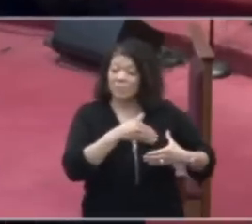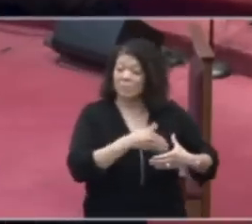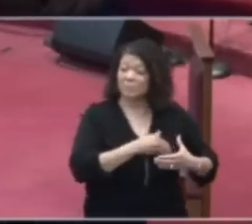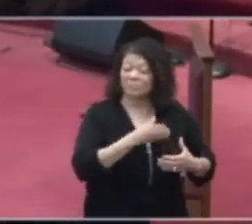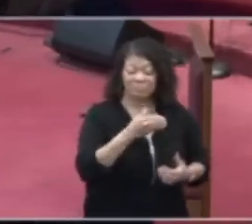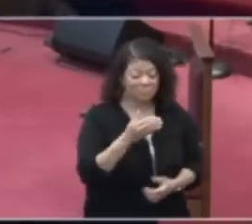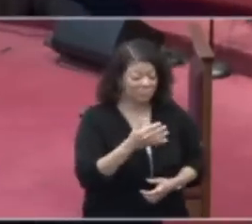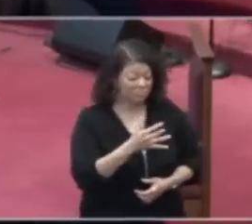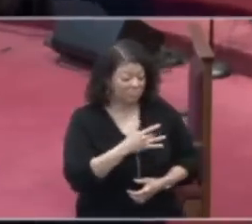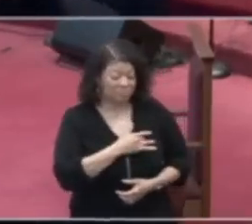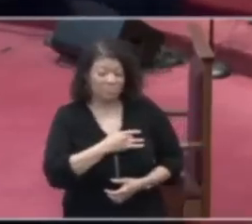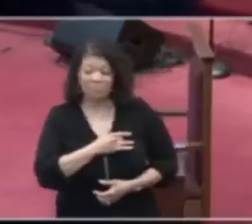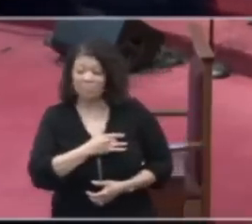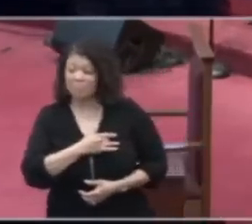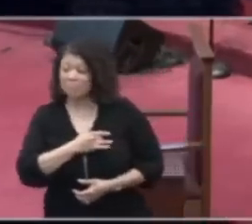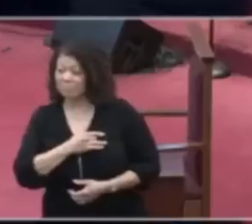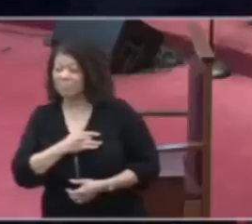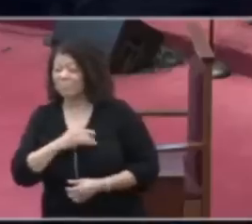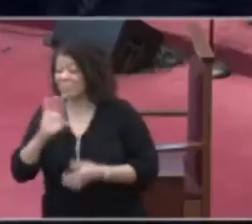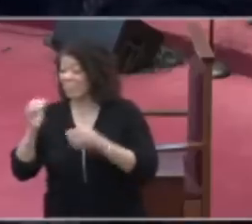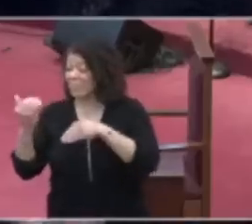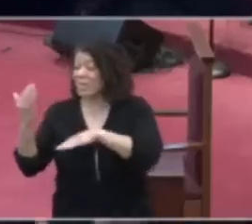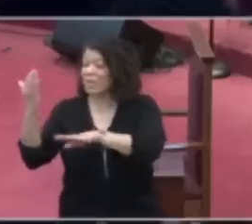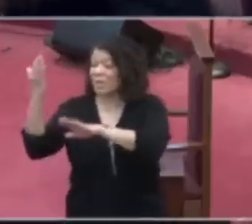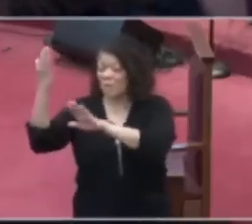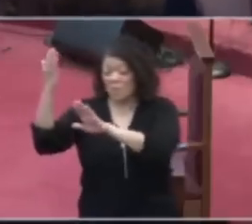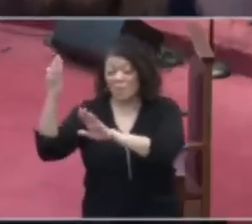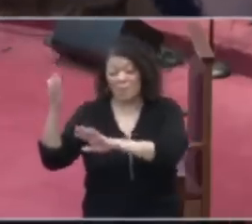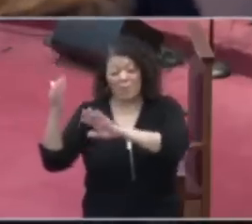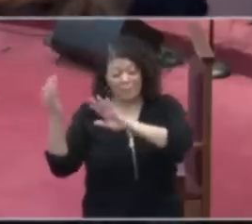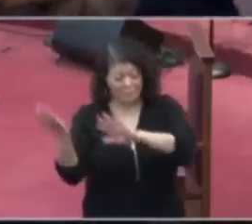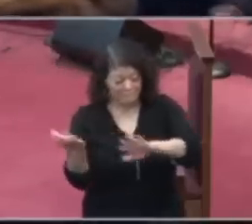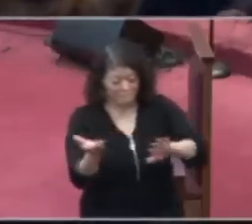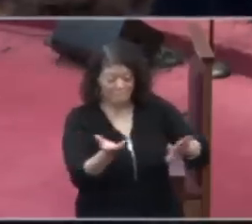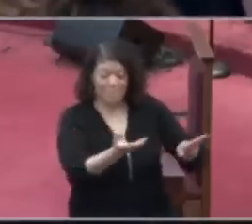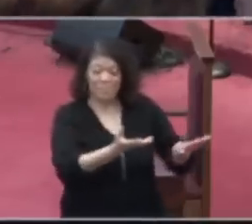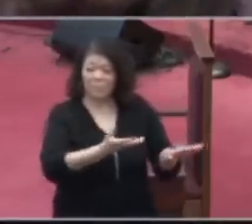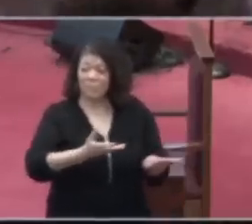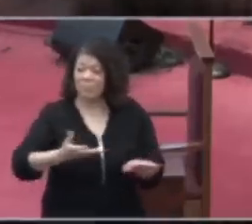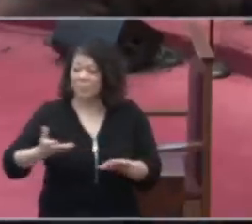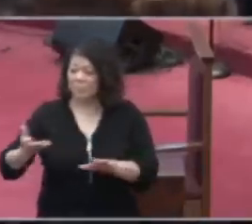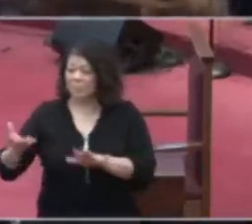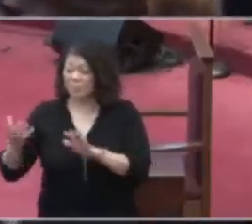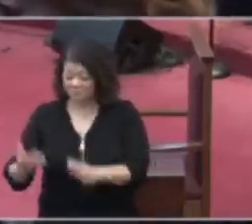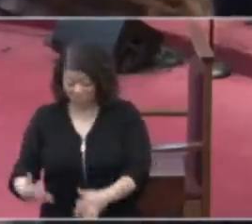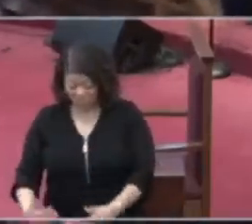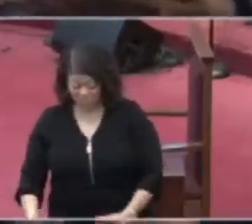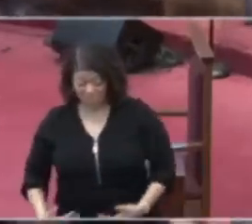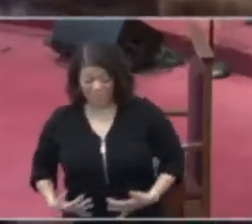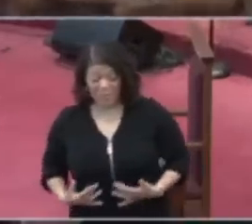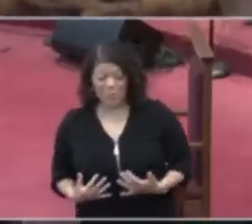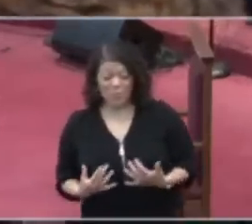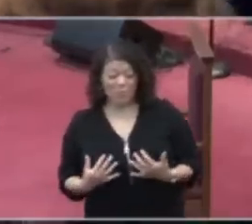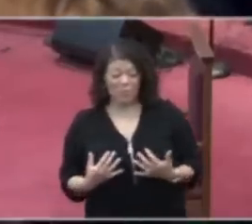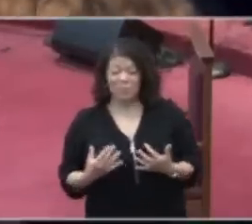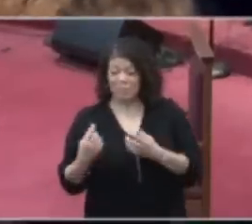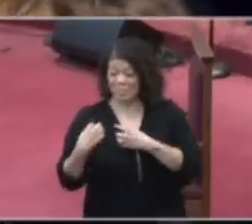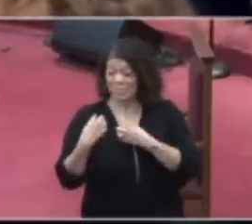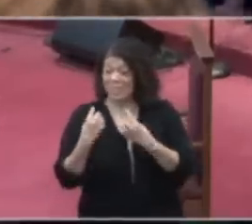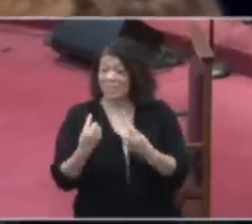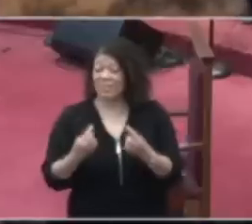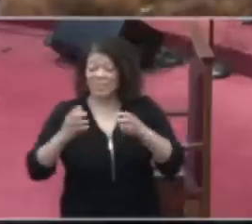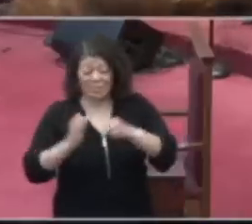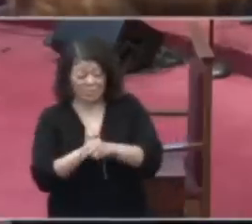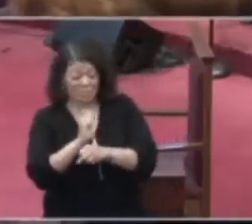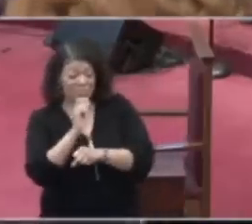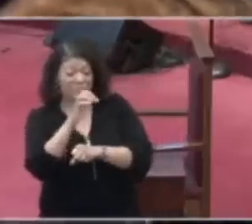part of the song says, fill me up, sing it. Come on, fill me up till I overflow. Till I overflow. I